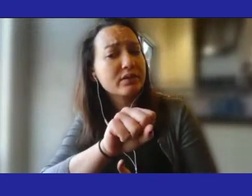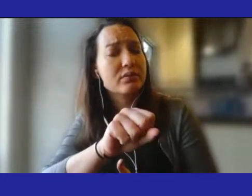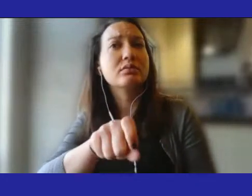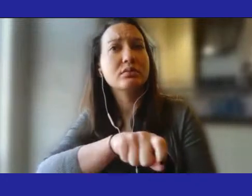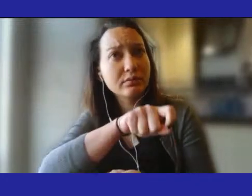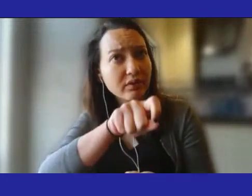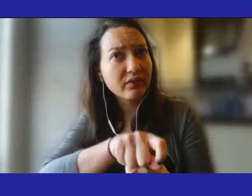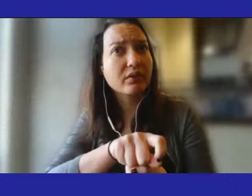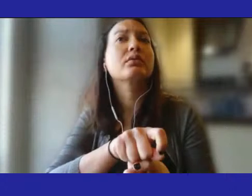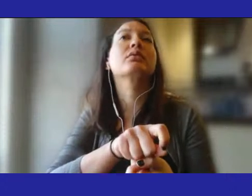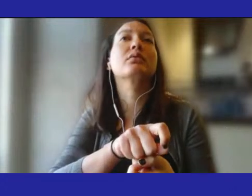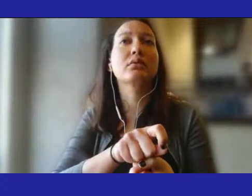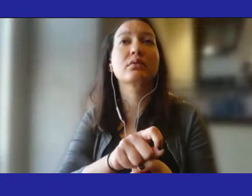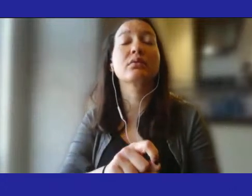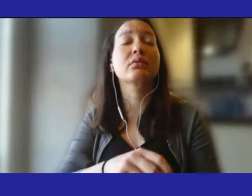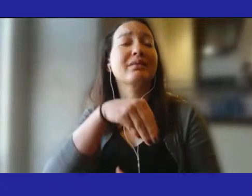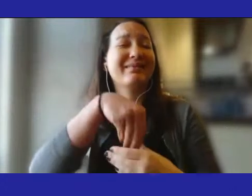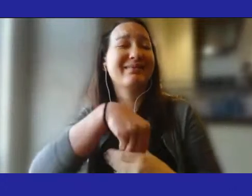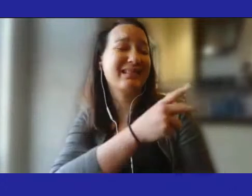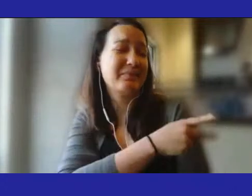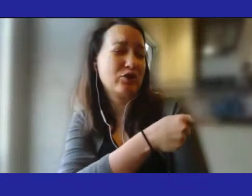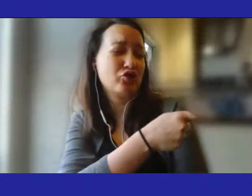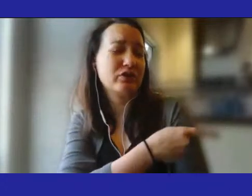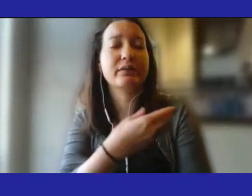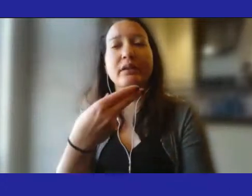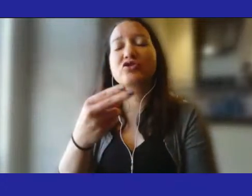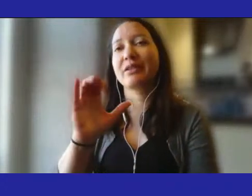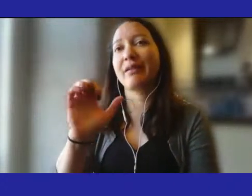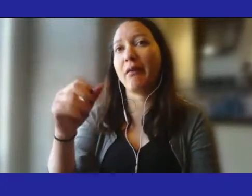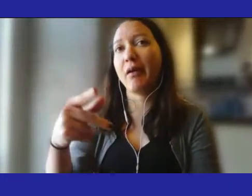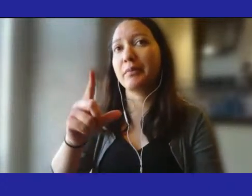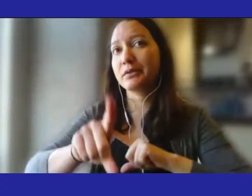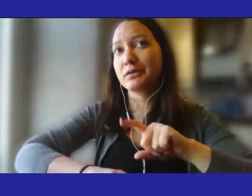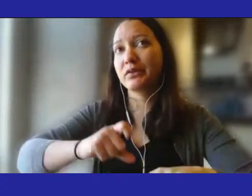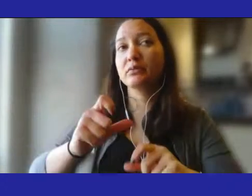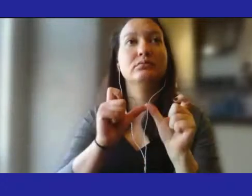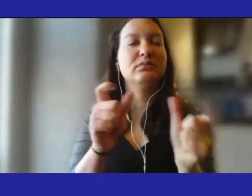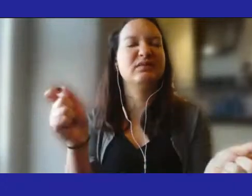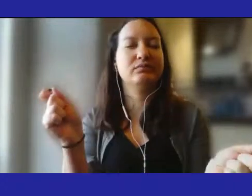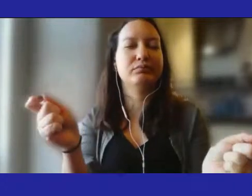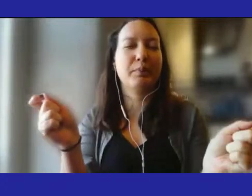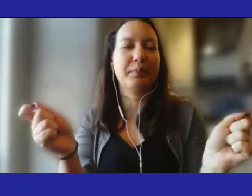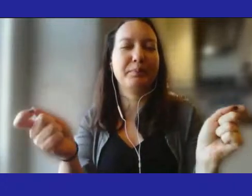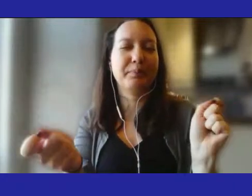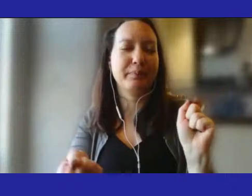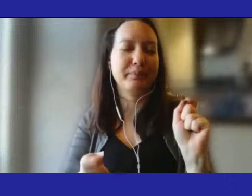Specifically for our inpatient setting, our HCAP survey is undergoing some changes starting